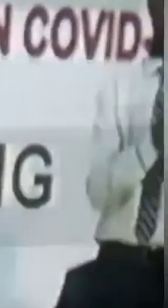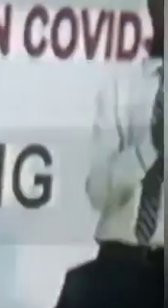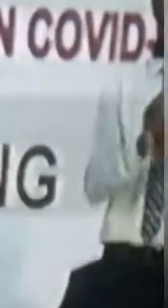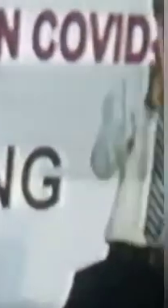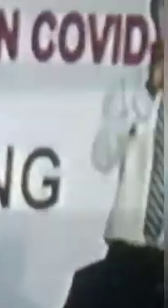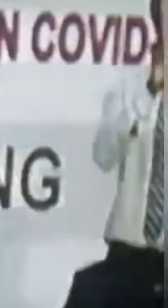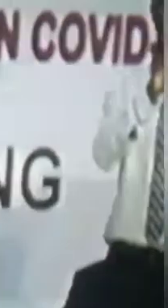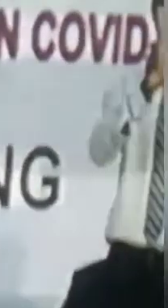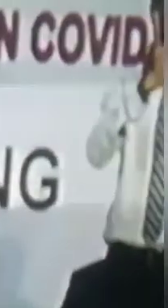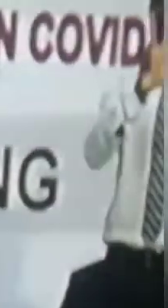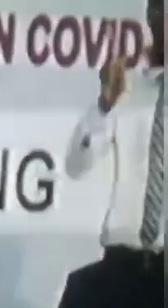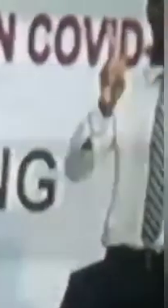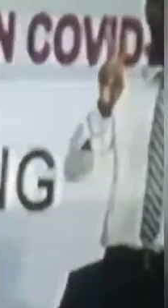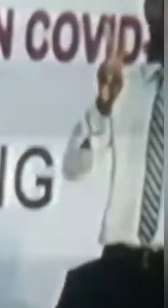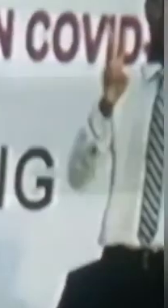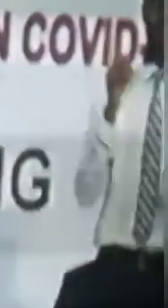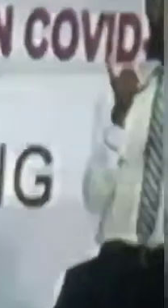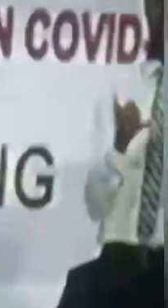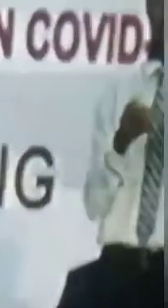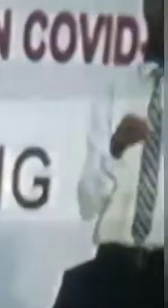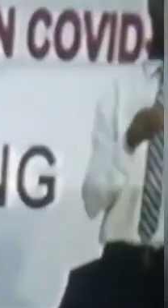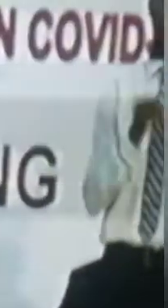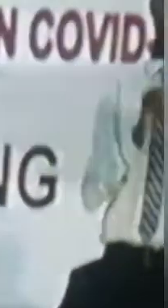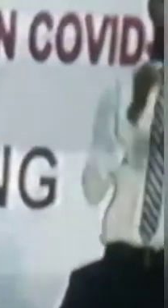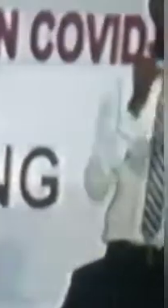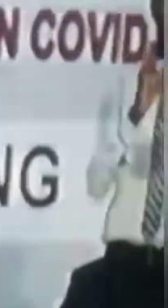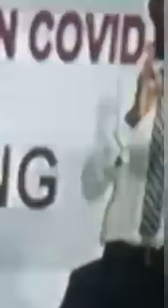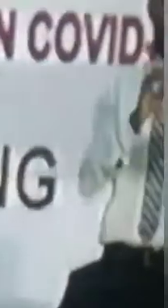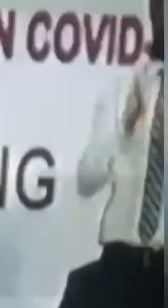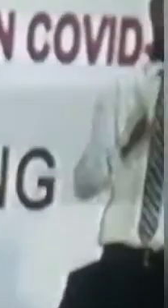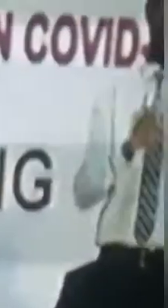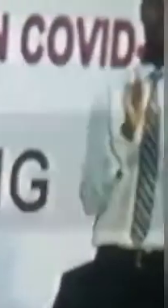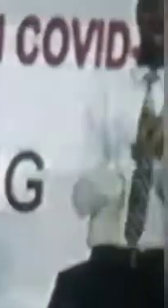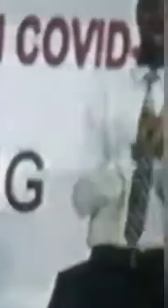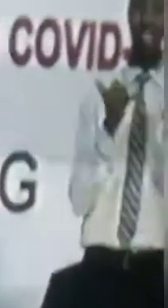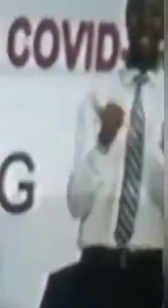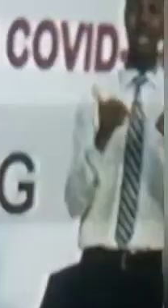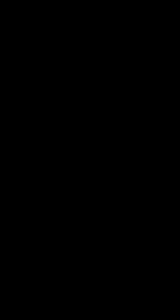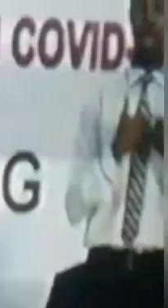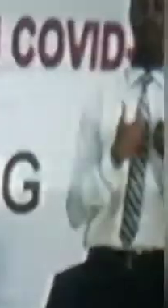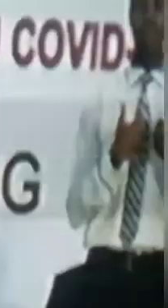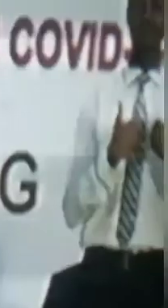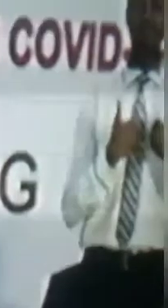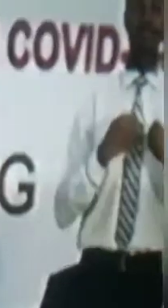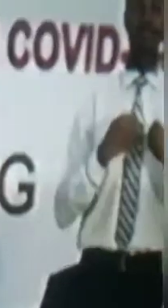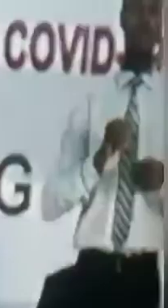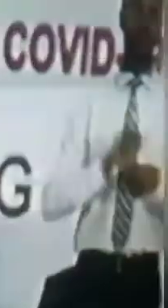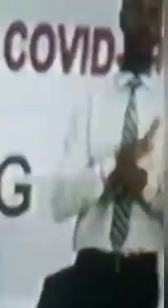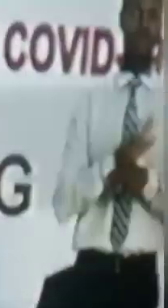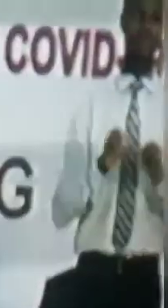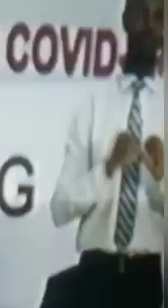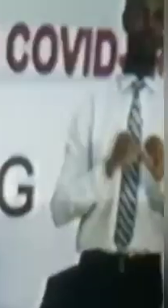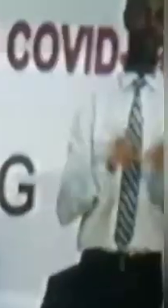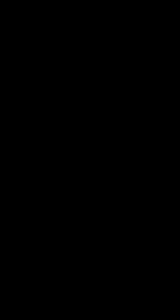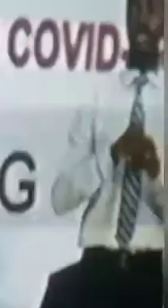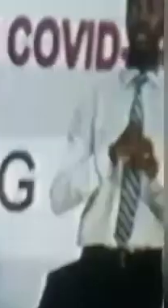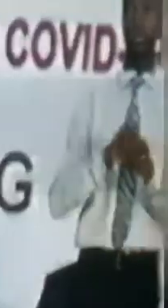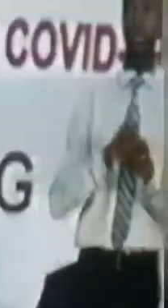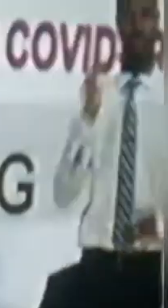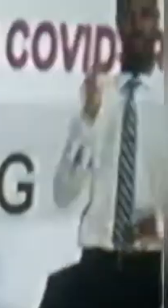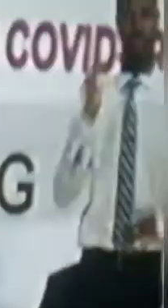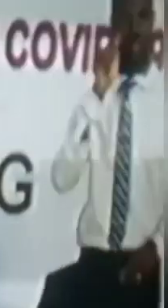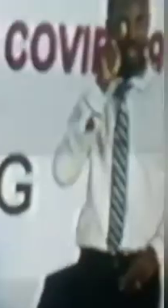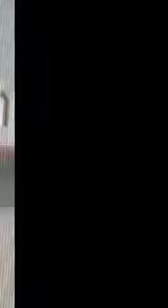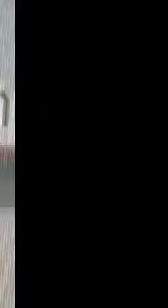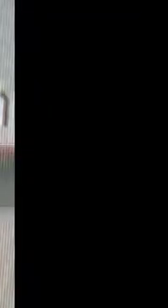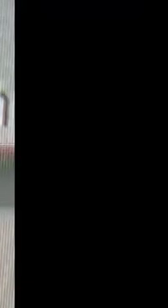232 the number of confirmed cases of COVID-19 in Nigeria. They are in